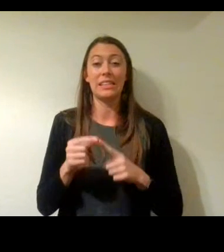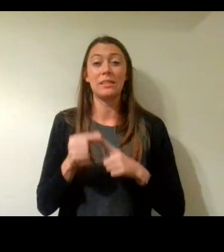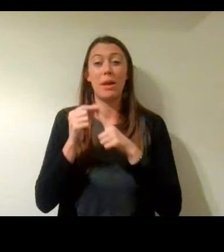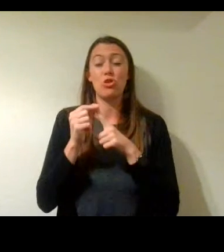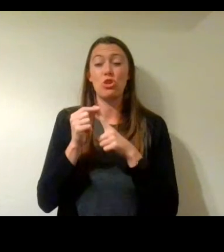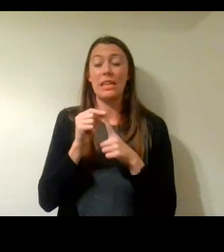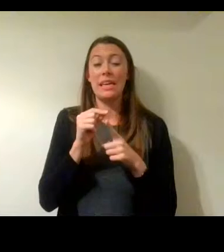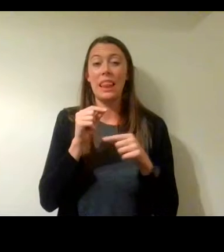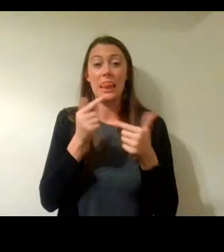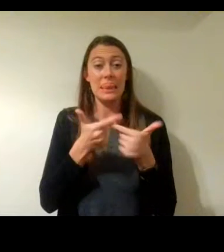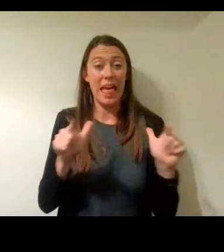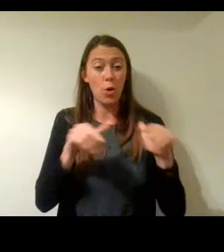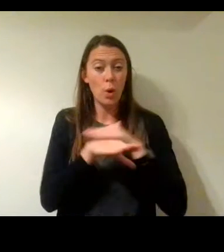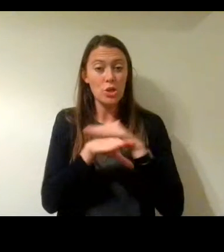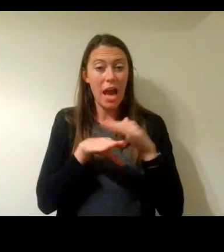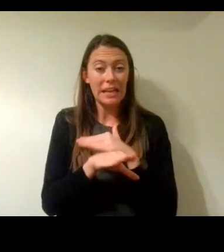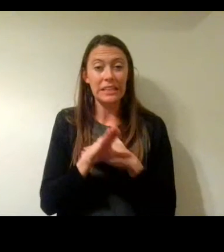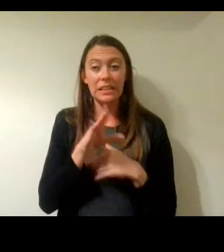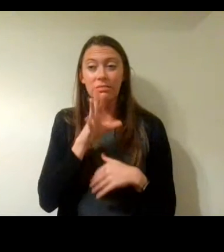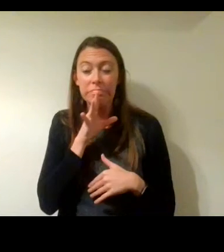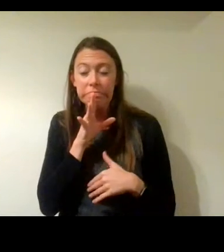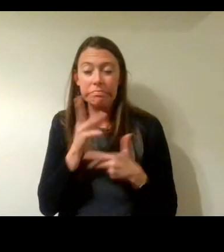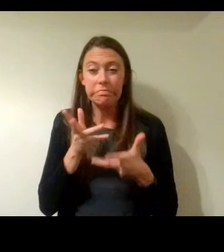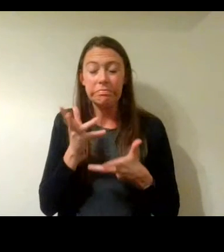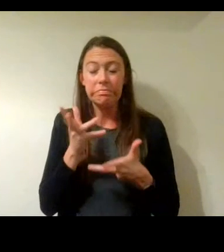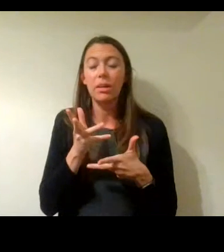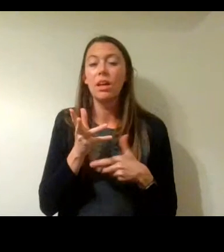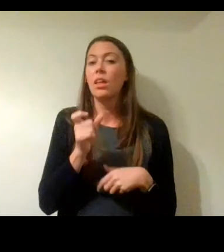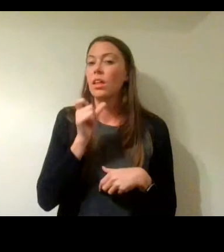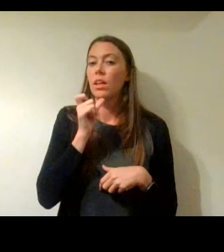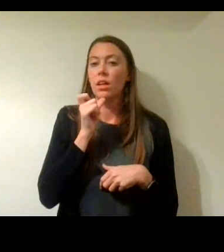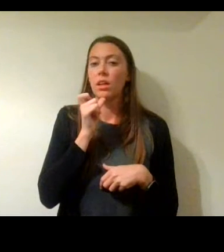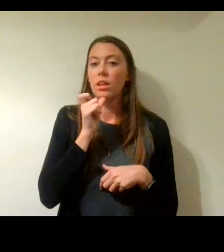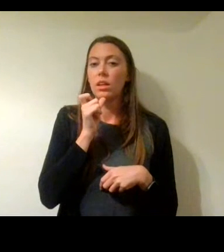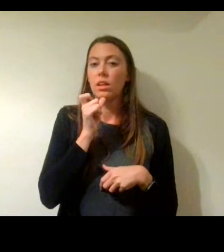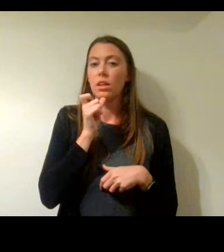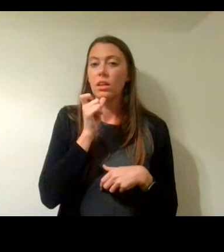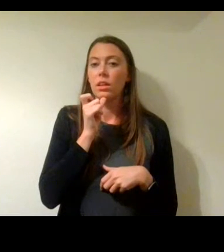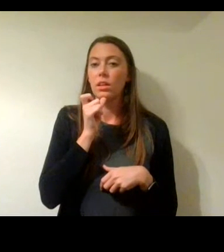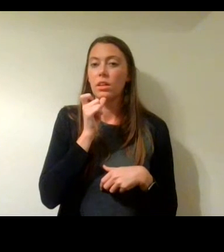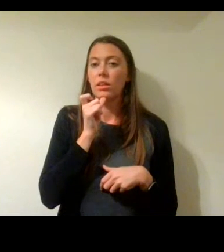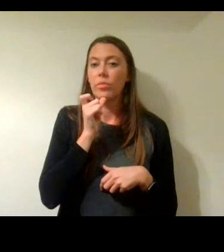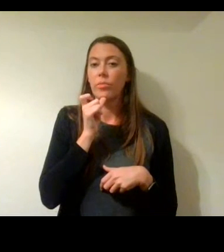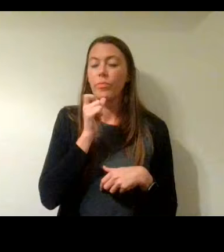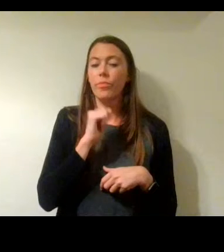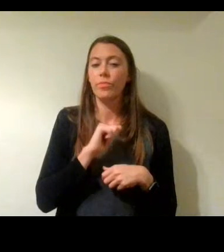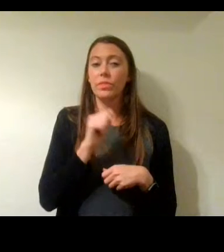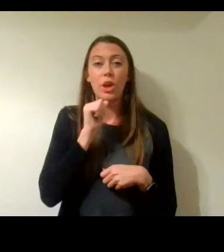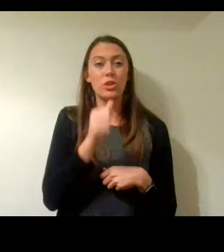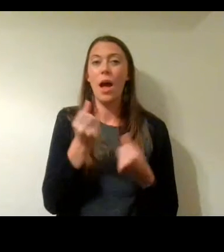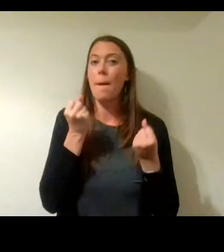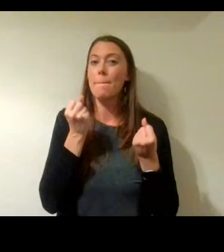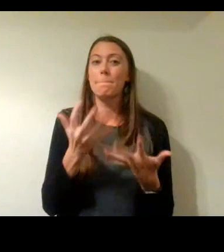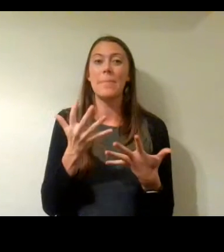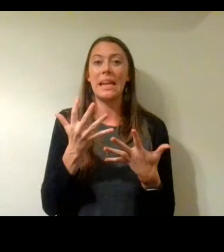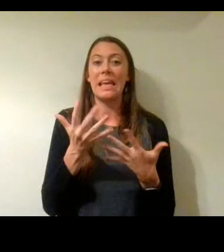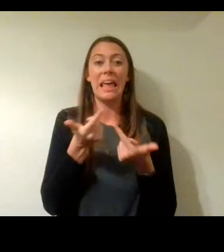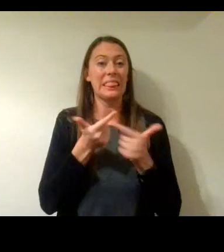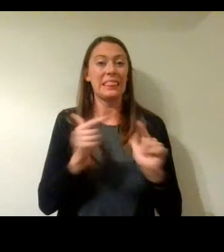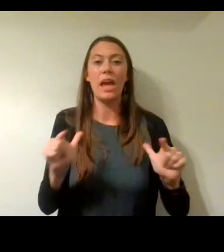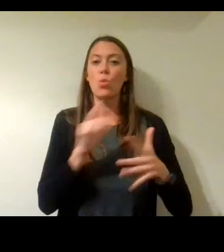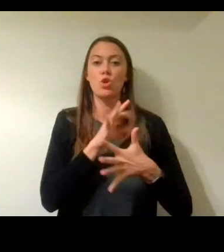access. There's not a lot of option for the different languages that is accessible in